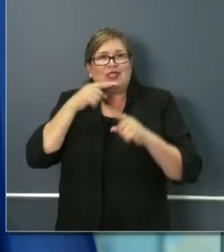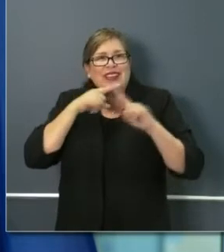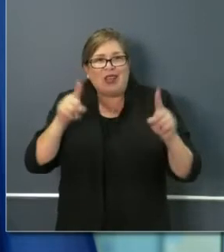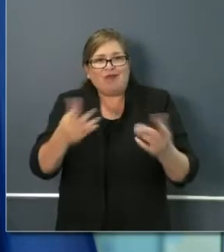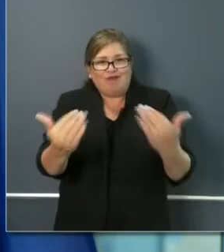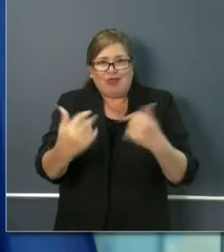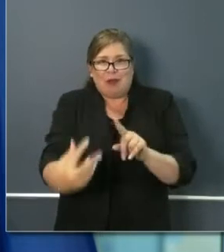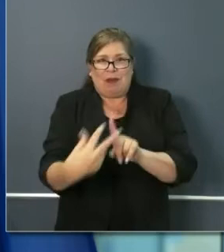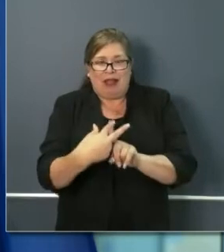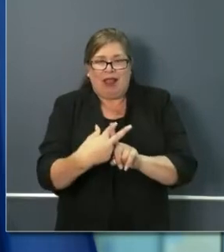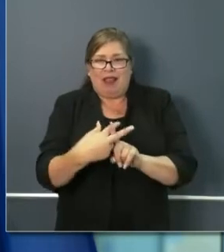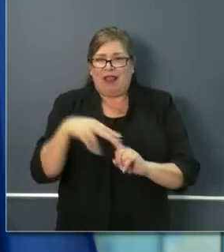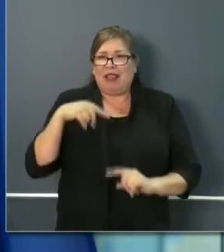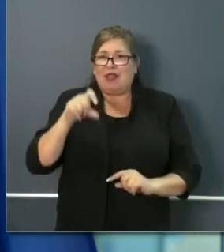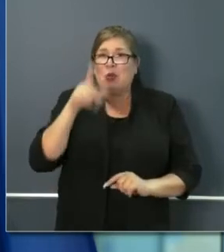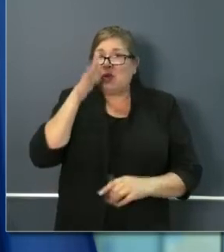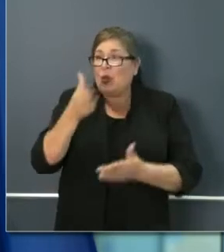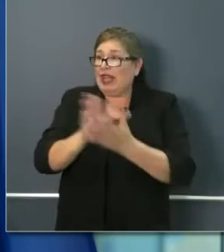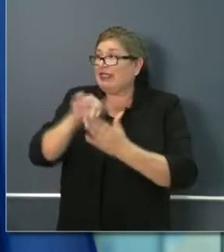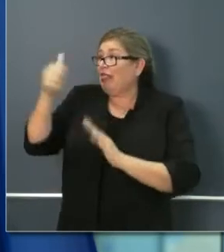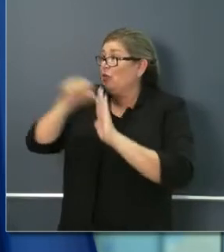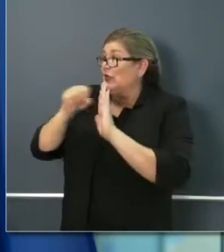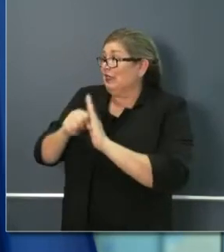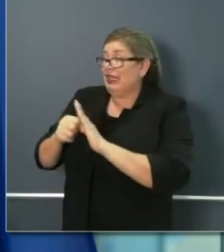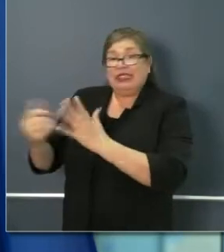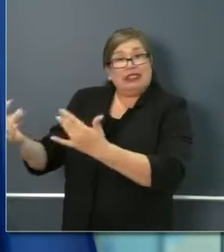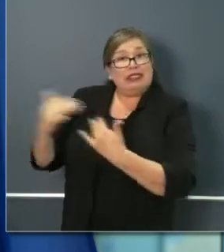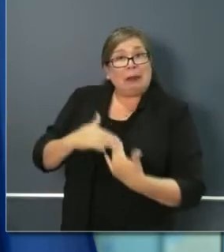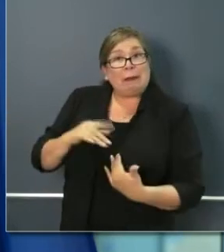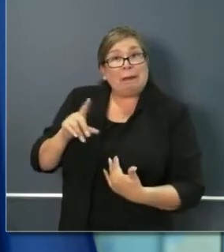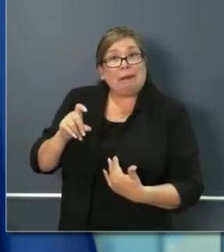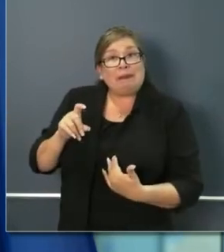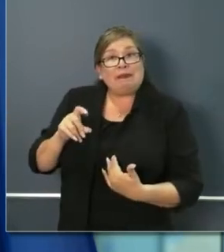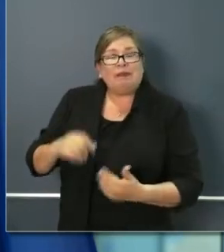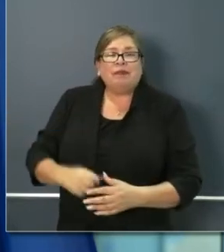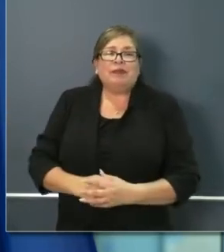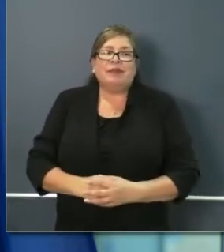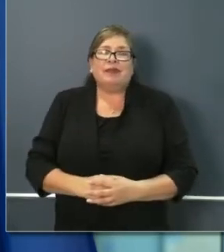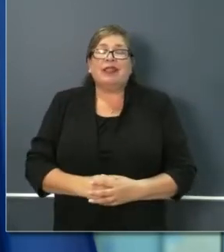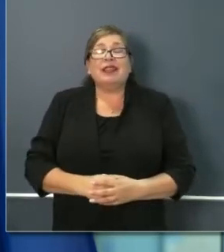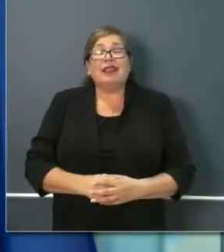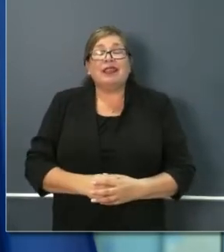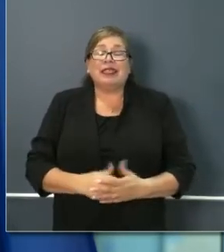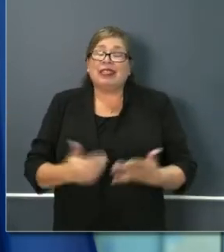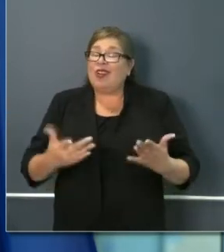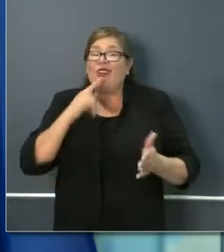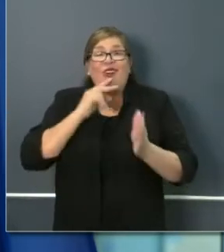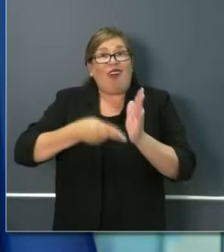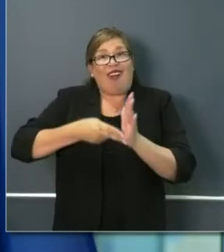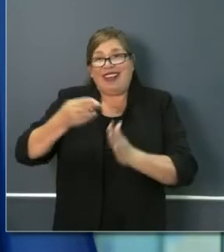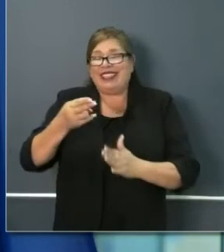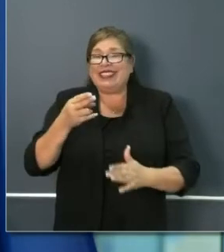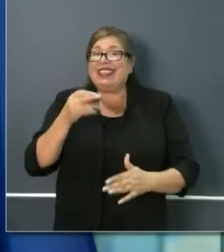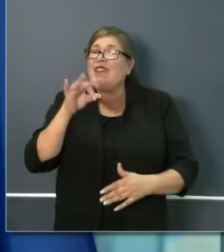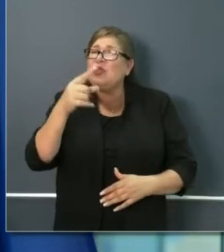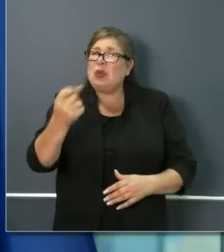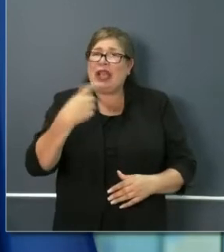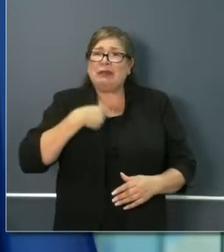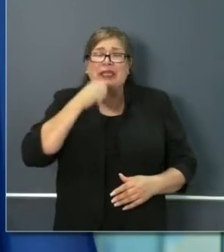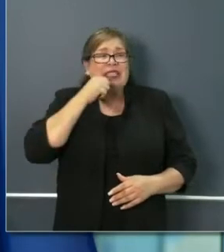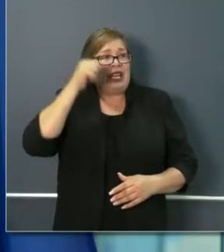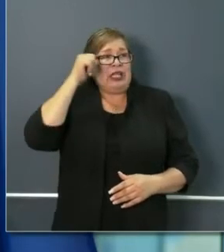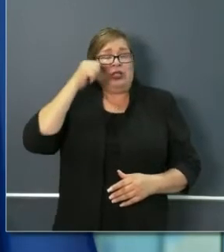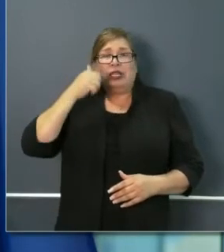I'll be honest with you. If you asked me that this time yesterday, I may have said yes. We were